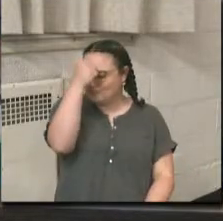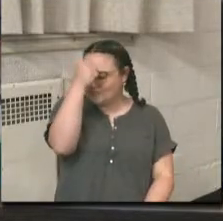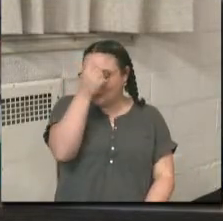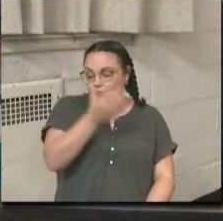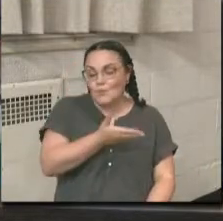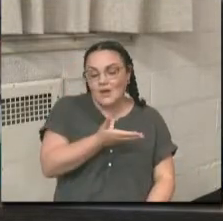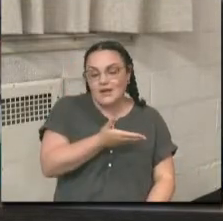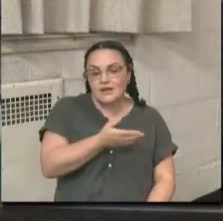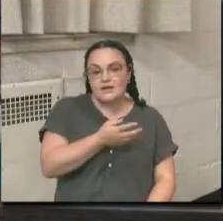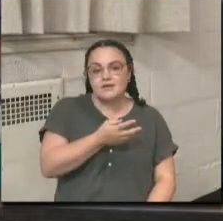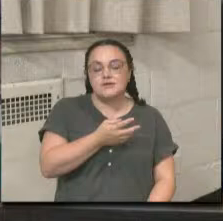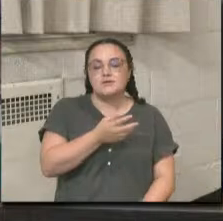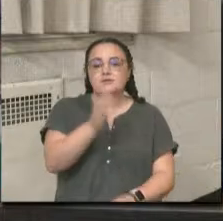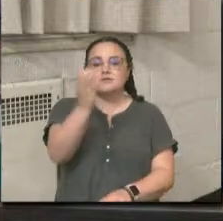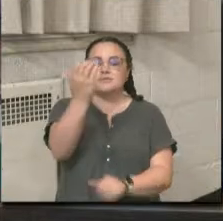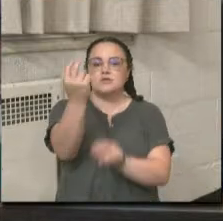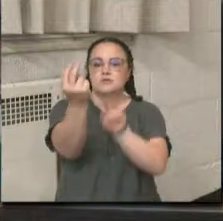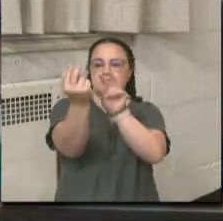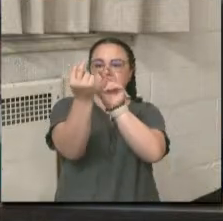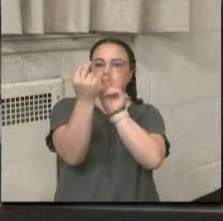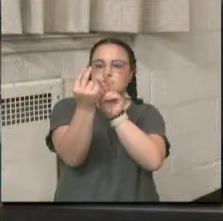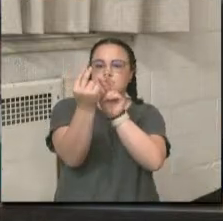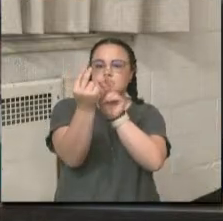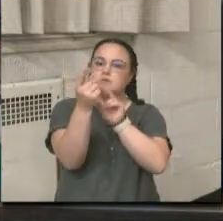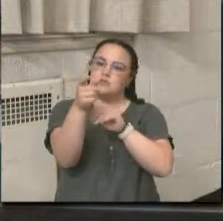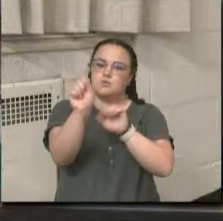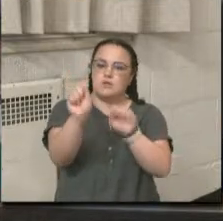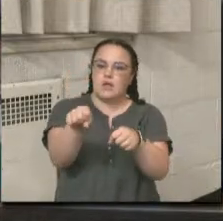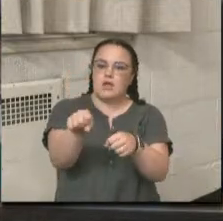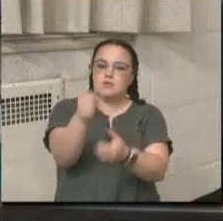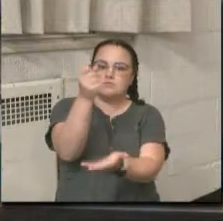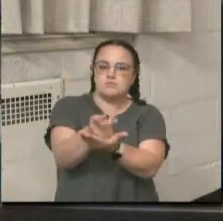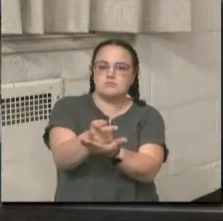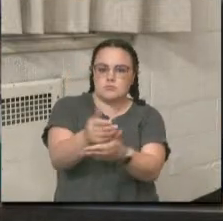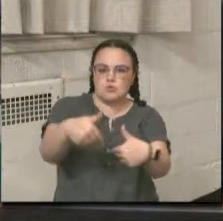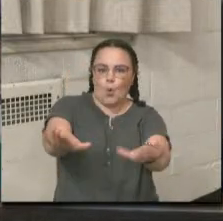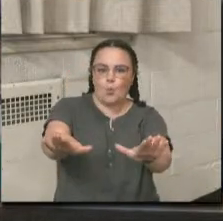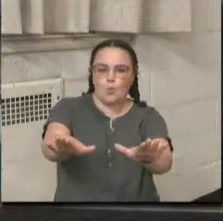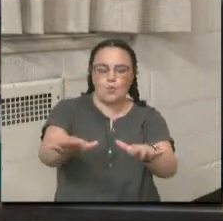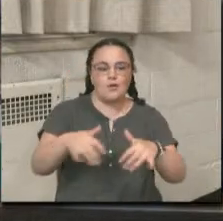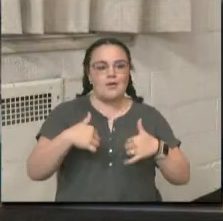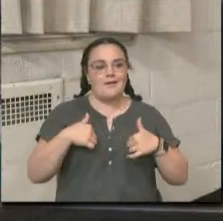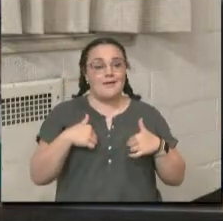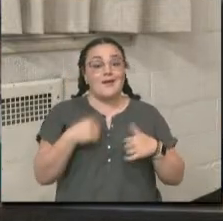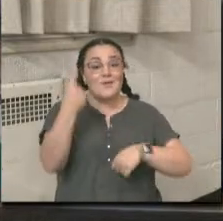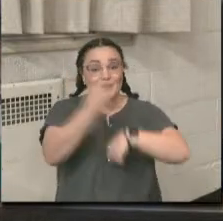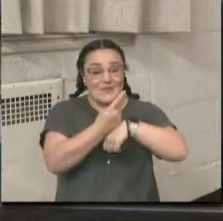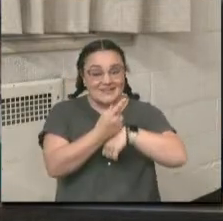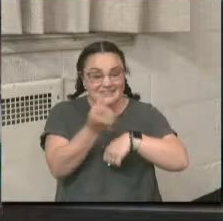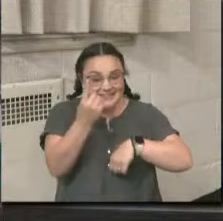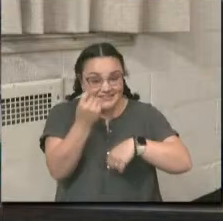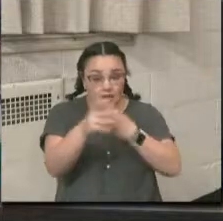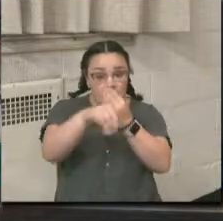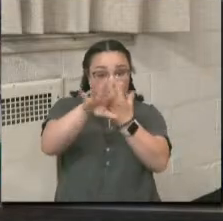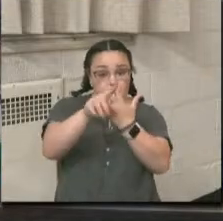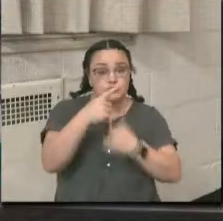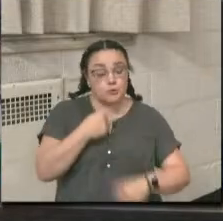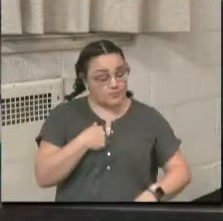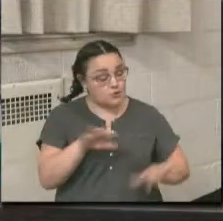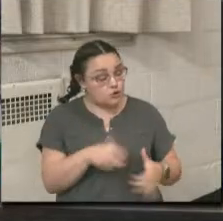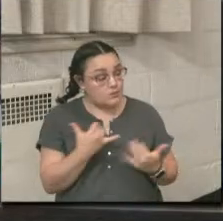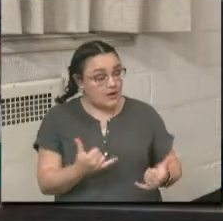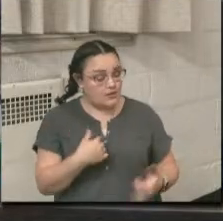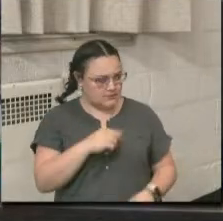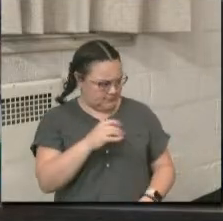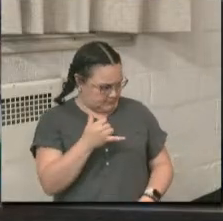it was to look myself in the mirror and give myself permission. And she actually had me do it on the phone. And